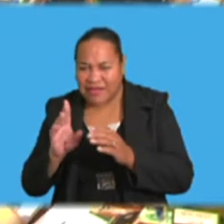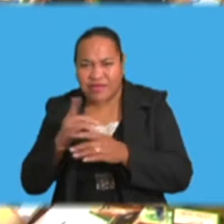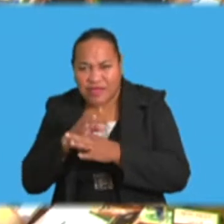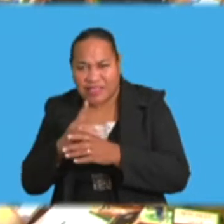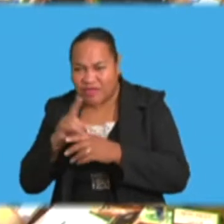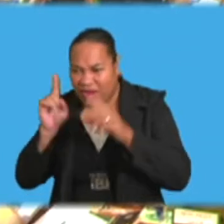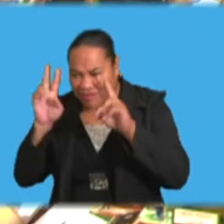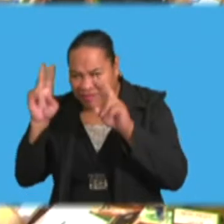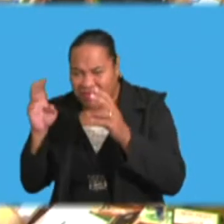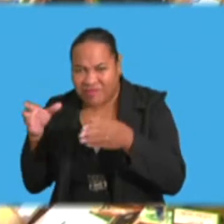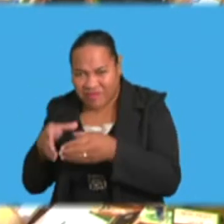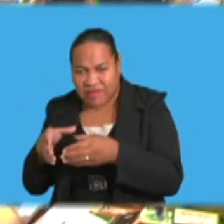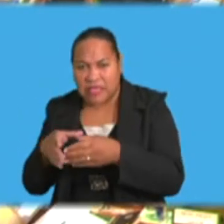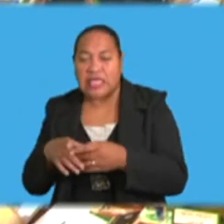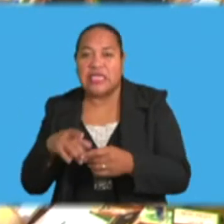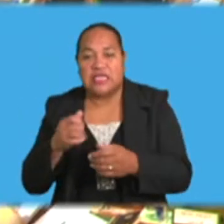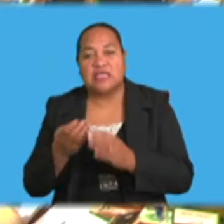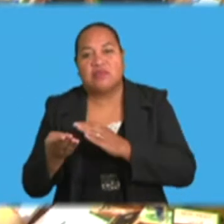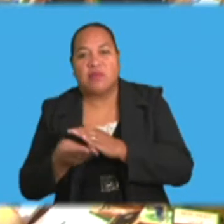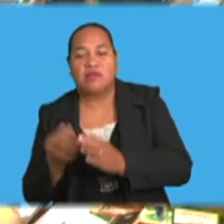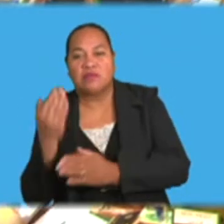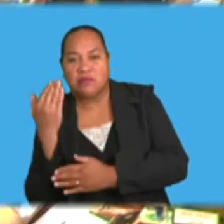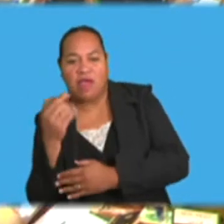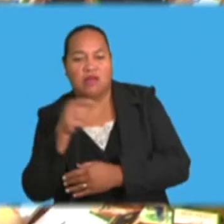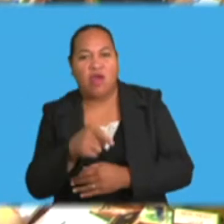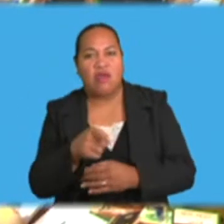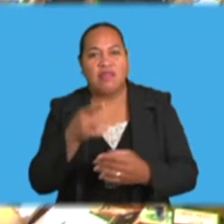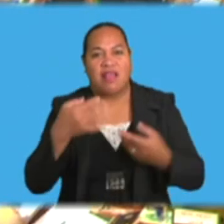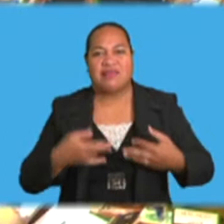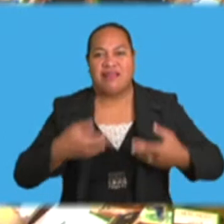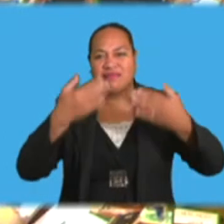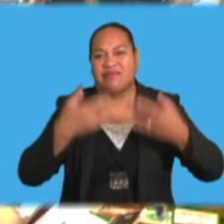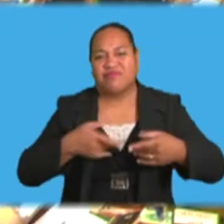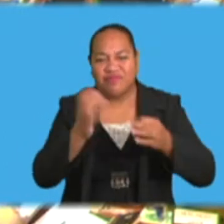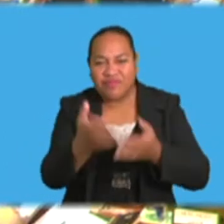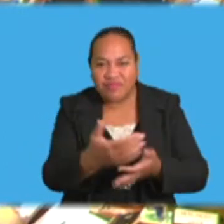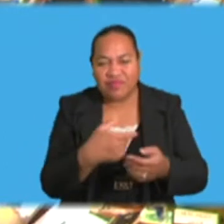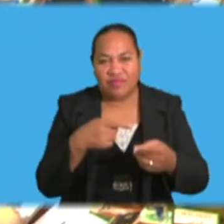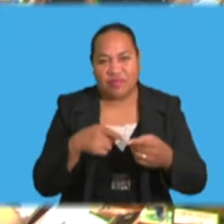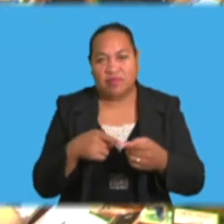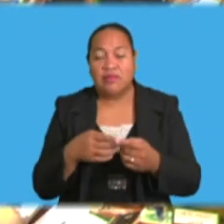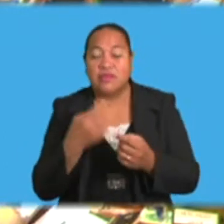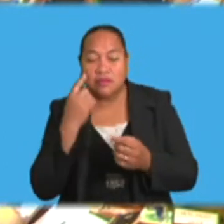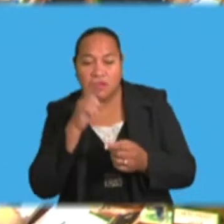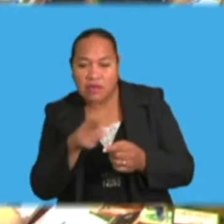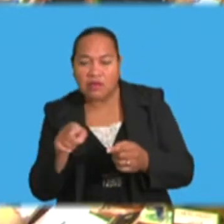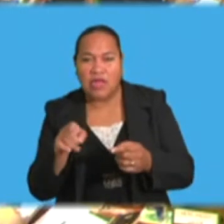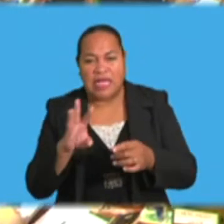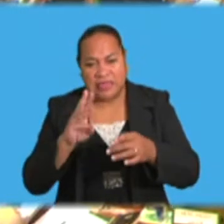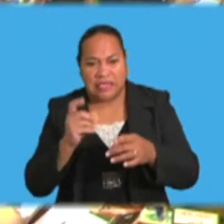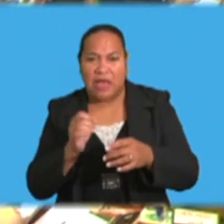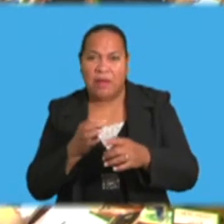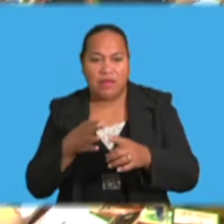usually based on the scientific data which indicates an overexploited fishery, which